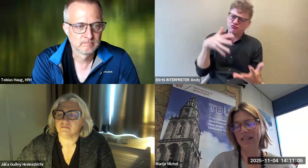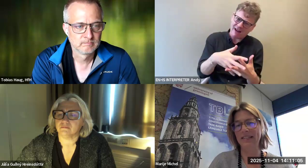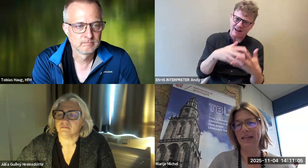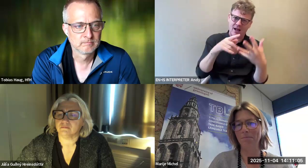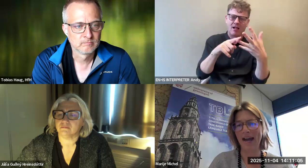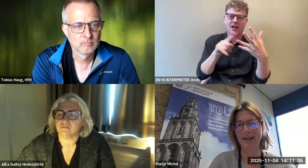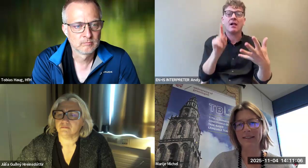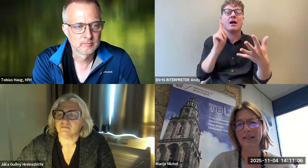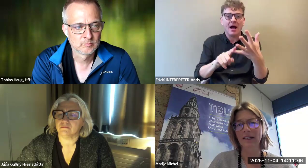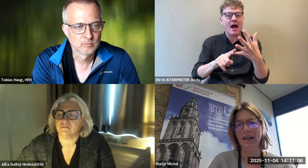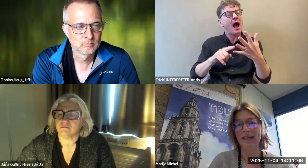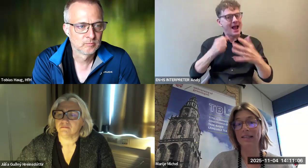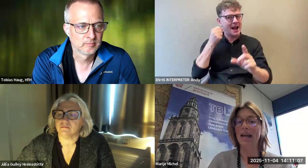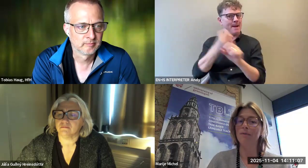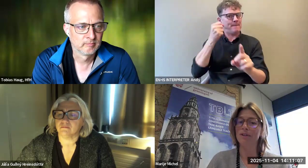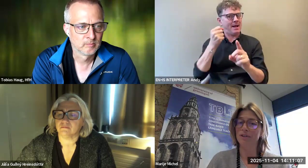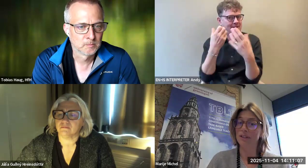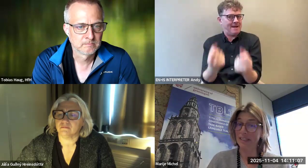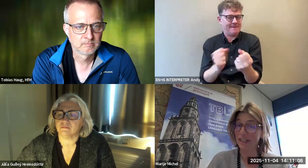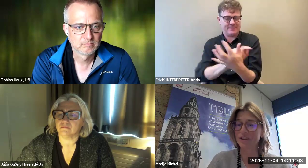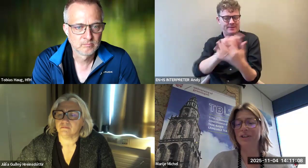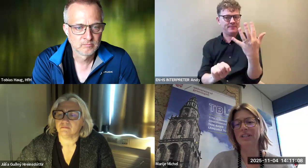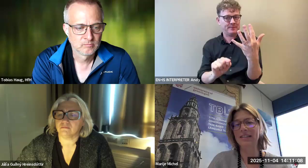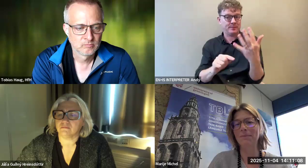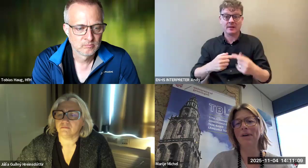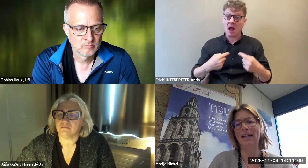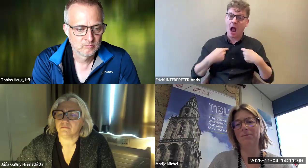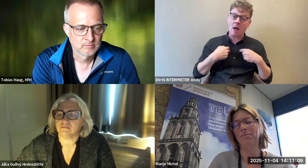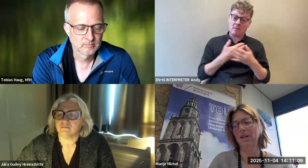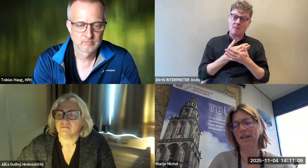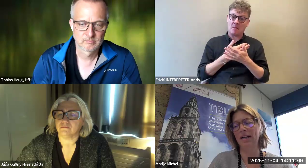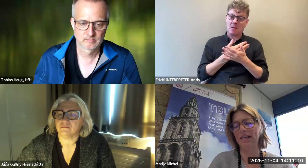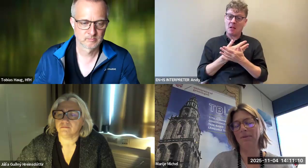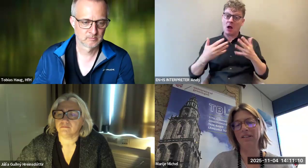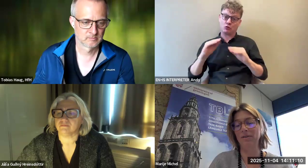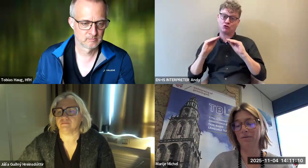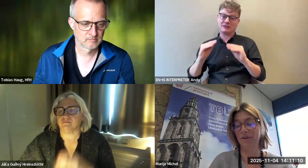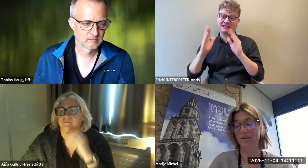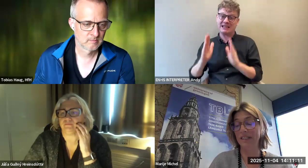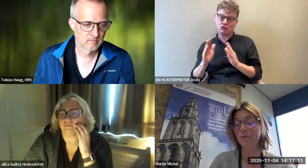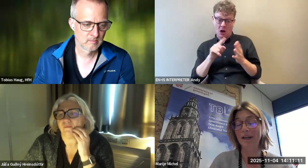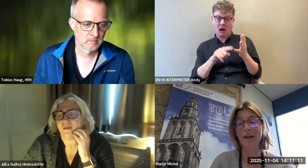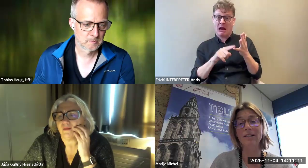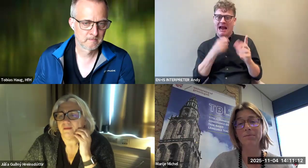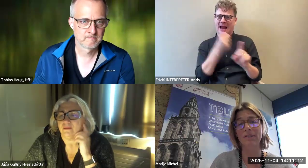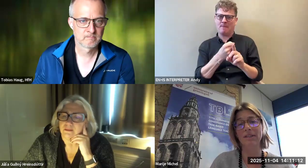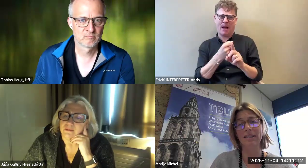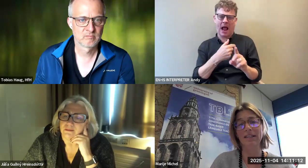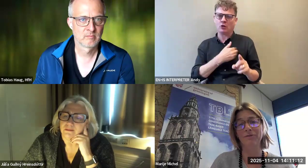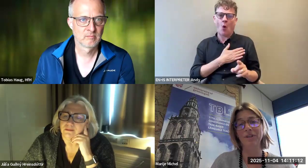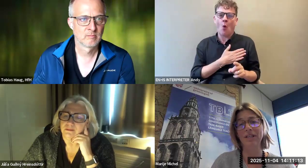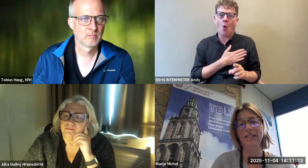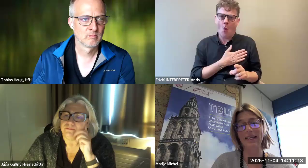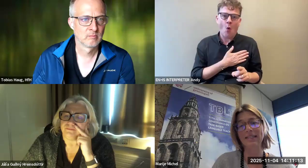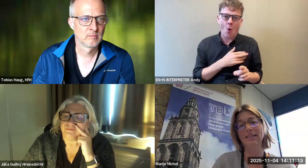it creates impact. As a language teacher, this impact aspect is dear to my heart, because I